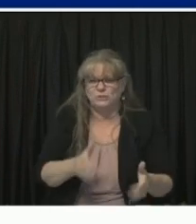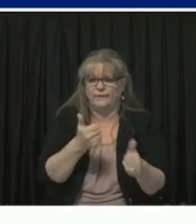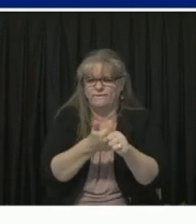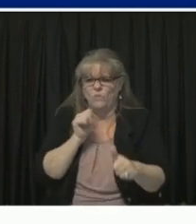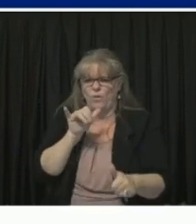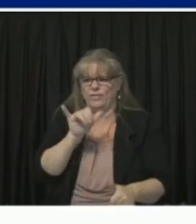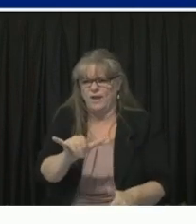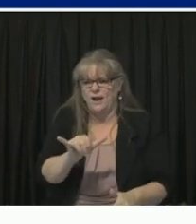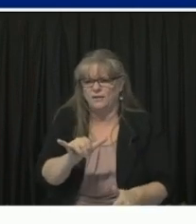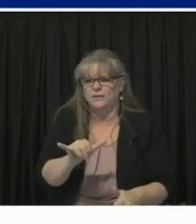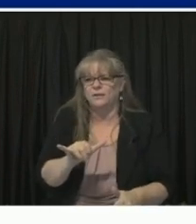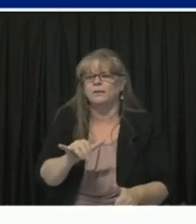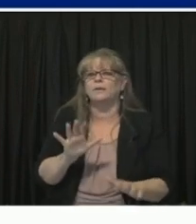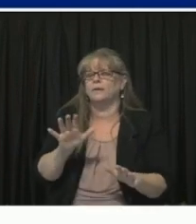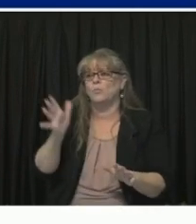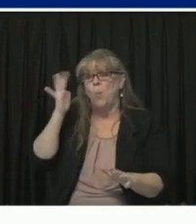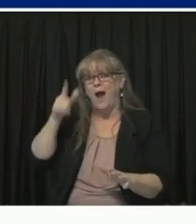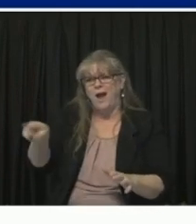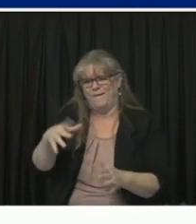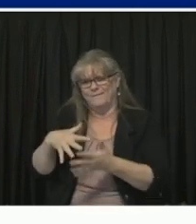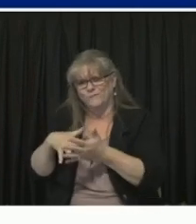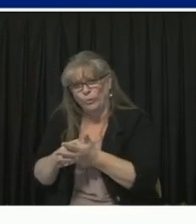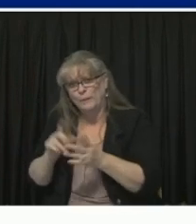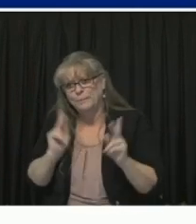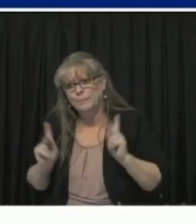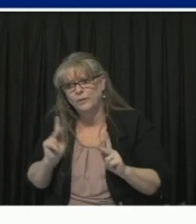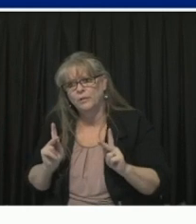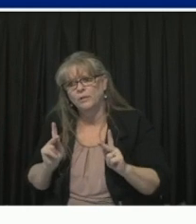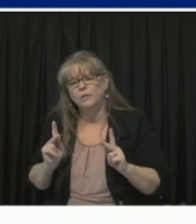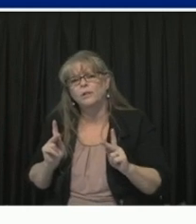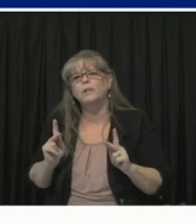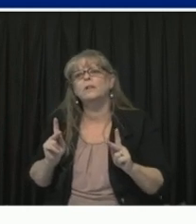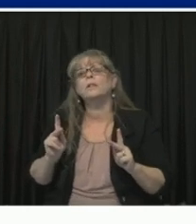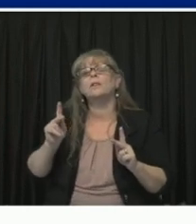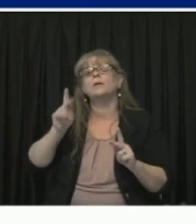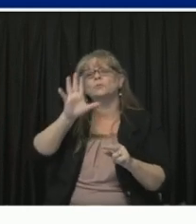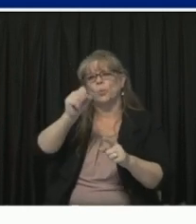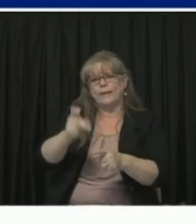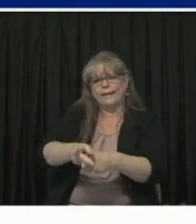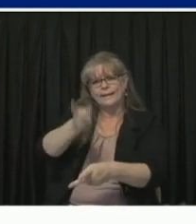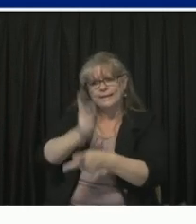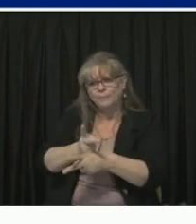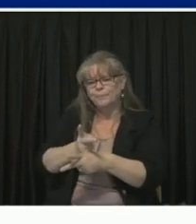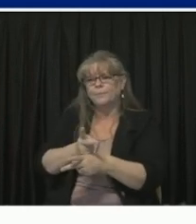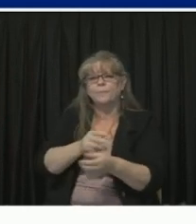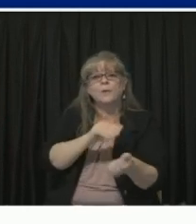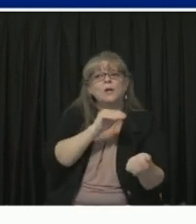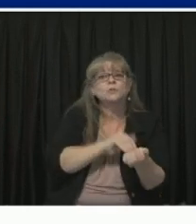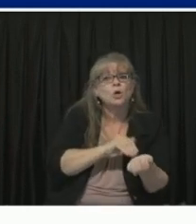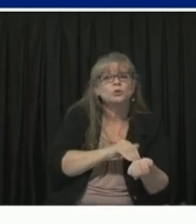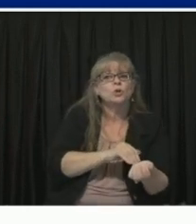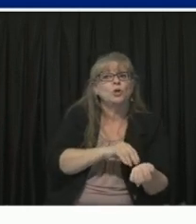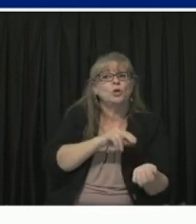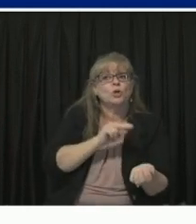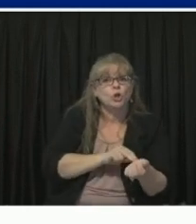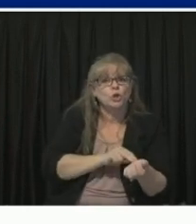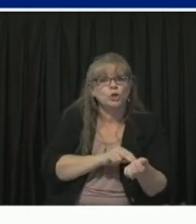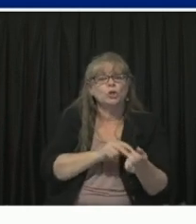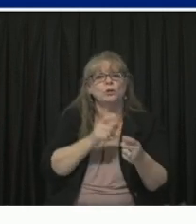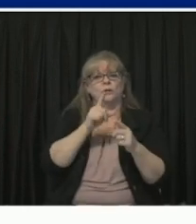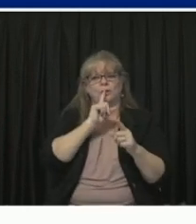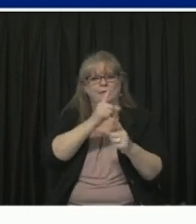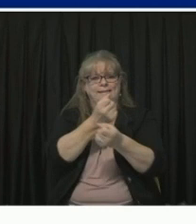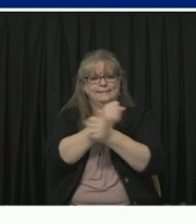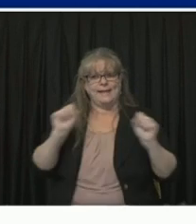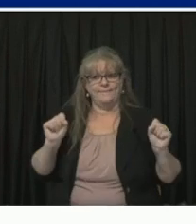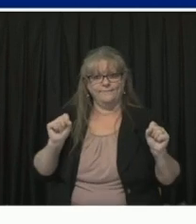we extent we can do that. We want to keep medical professionals like Laura and our other nurses and doctors as safe as possible on the front lines. And